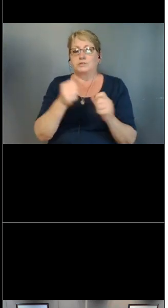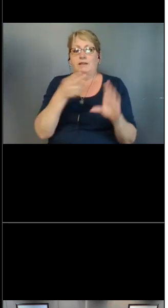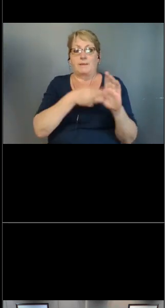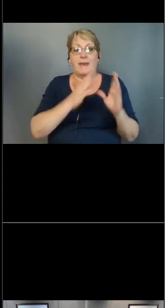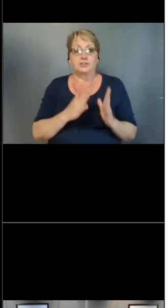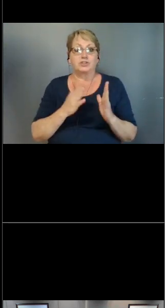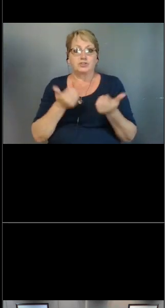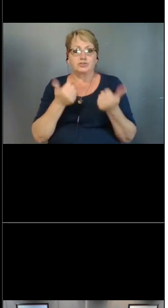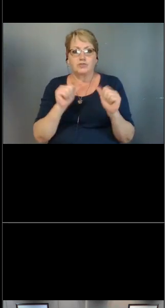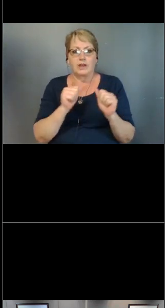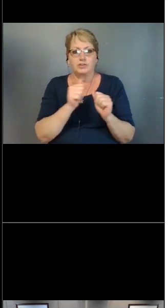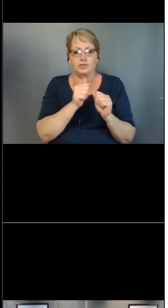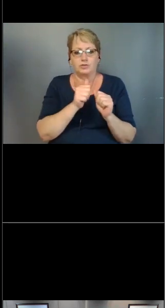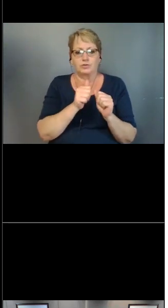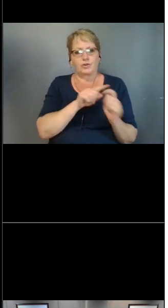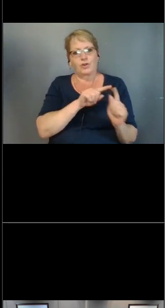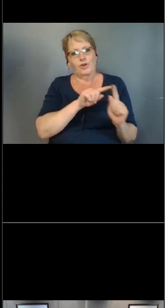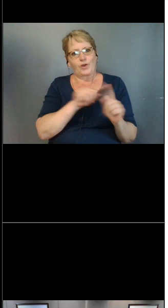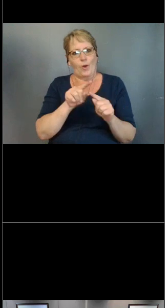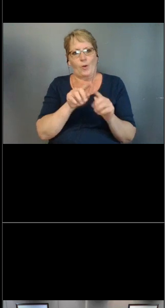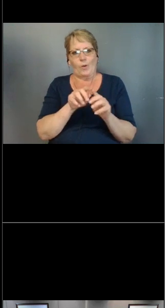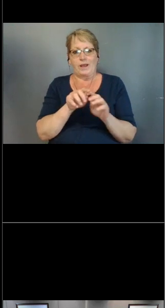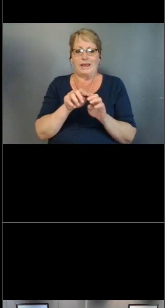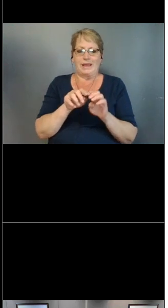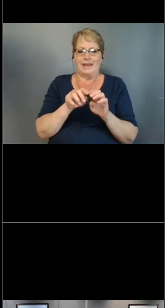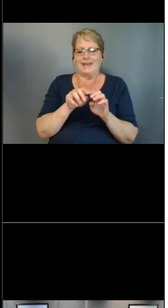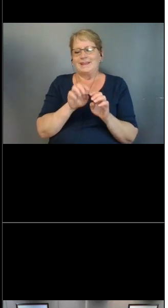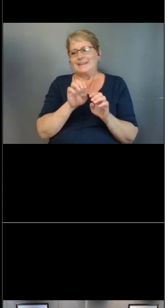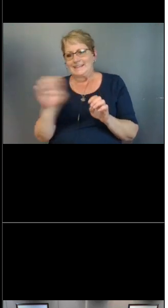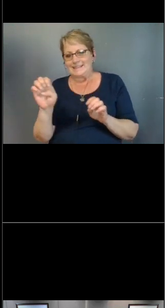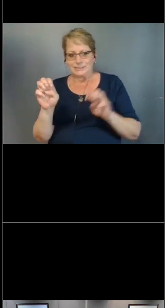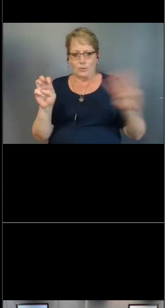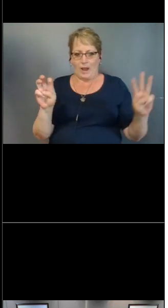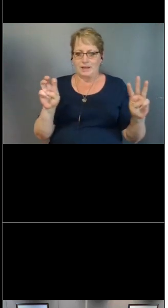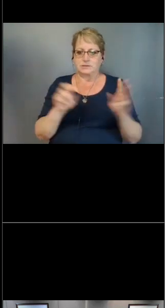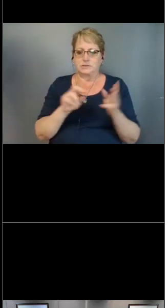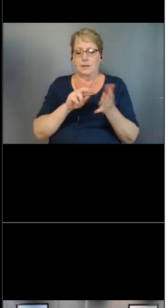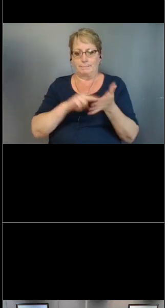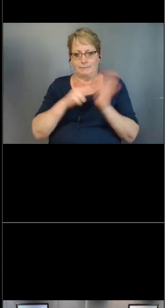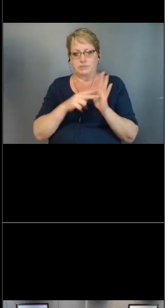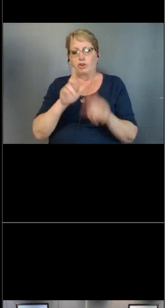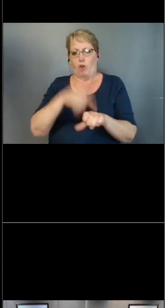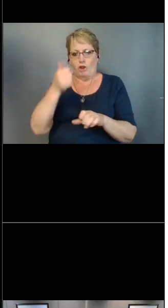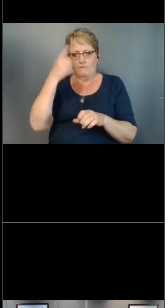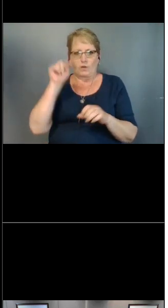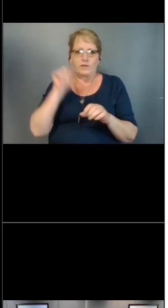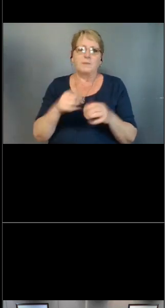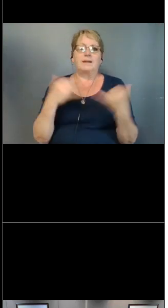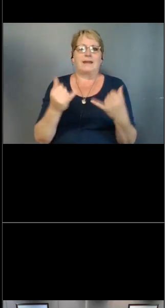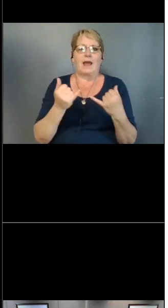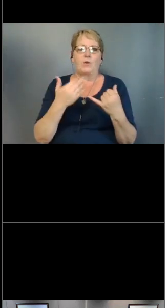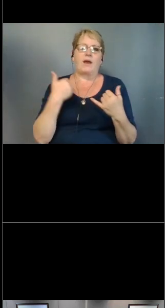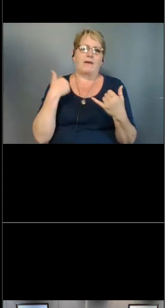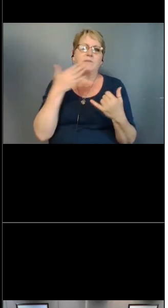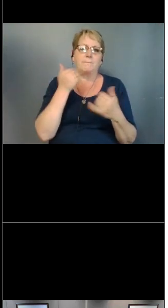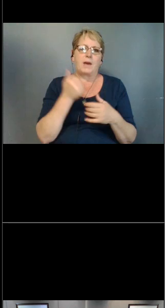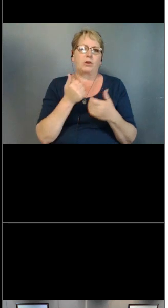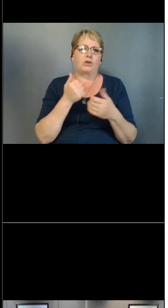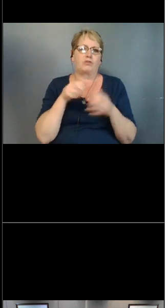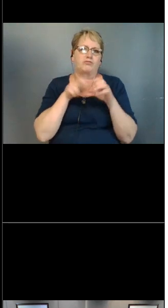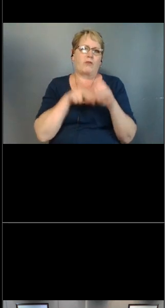trying to travel east-west to have a longer trip. Eliminating this spur creates better travel times and reliability for the majority of our